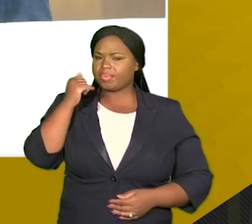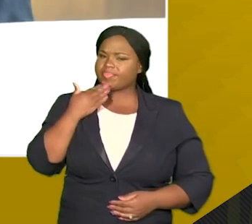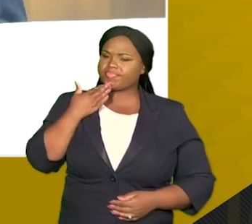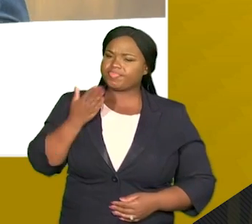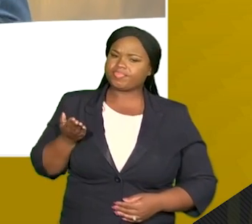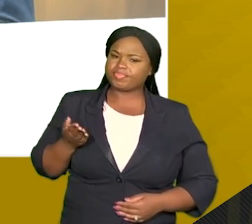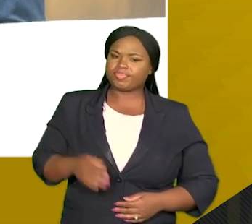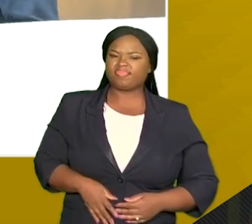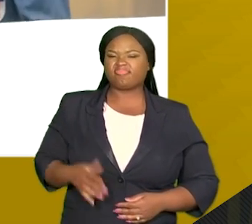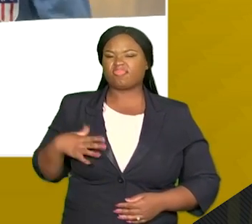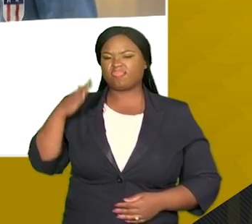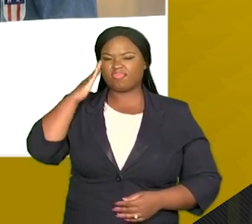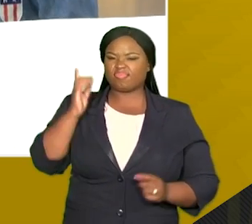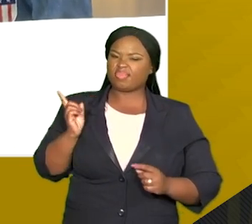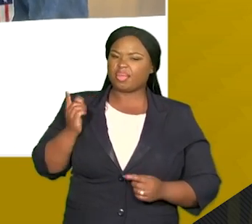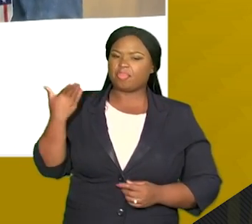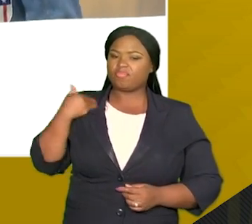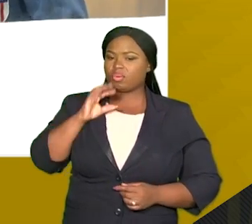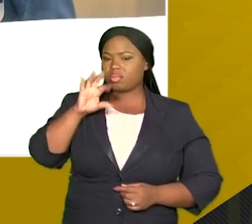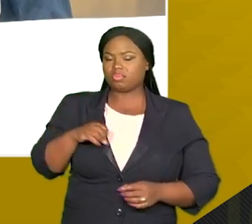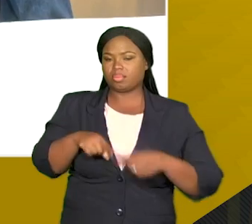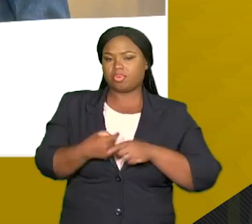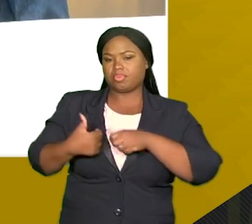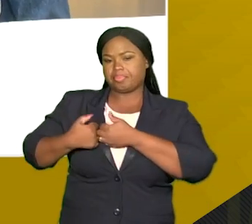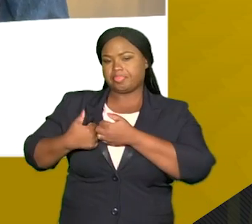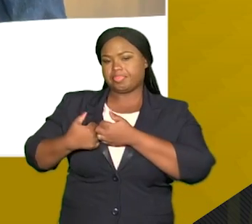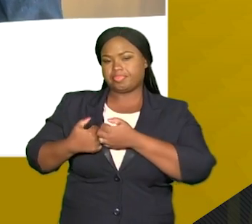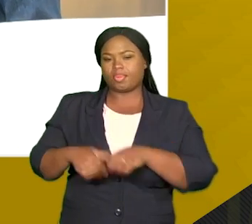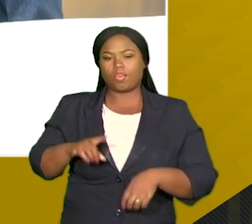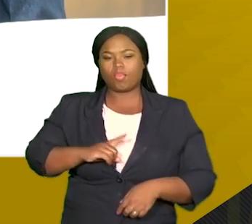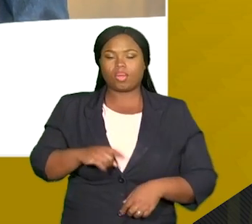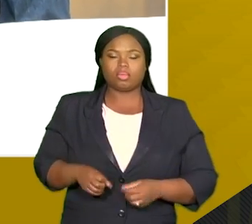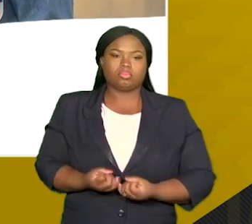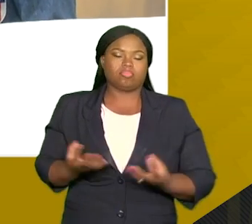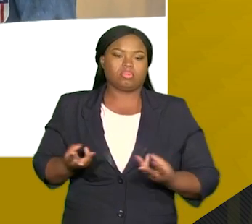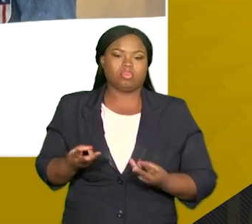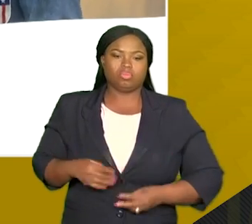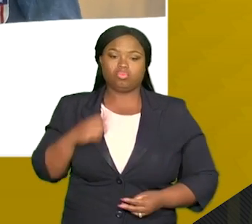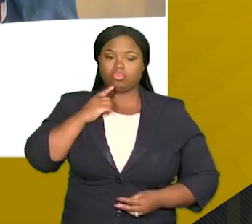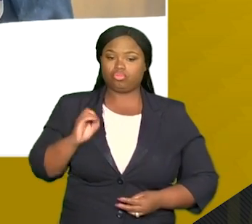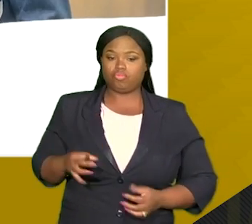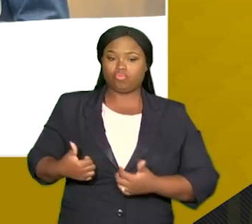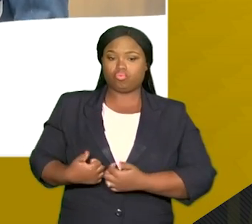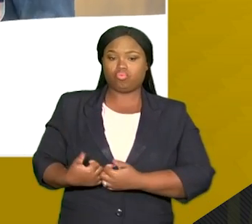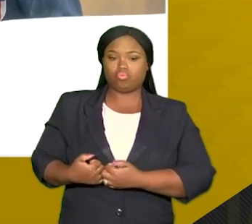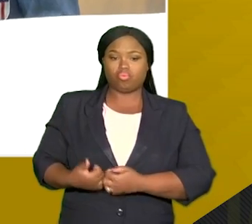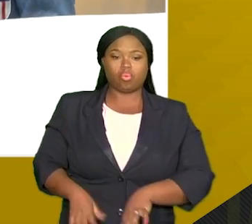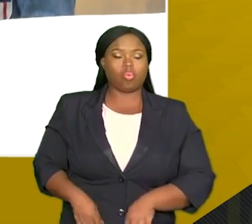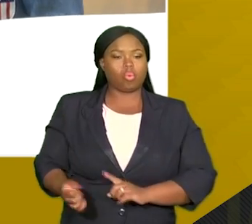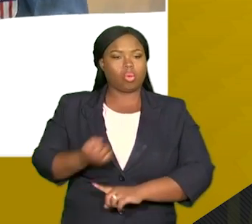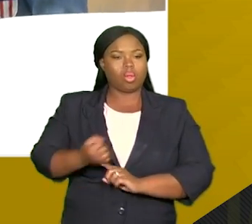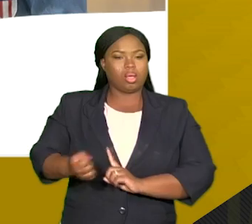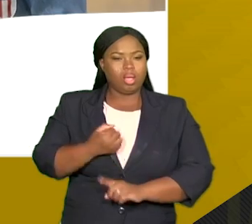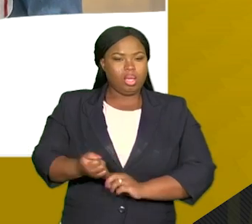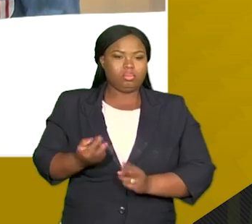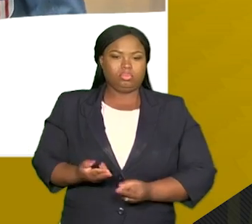if you look at what Nicolette was asking in indaba yokujola as well. Abanye bathi bakhala ukuthi amaphoyisa if uthandana nalo noku-abuse